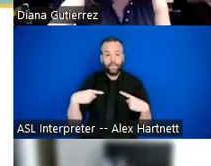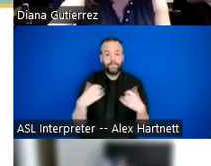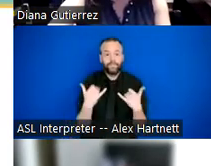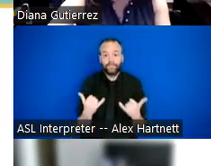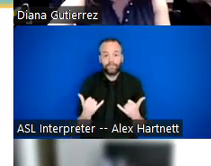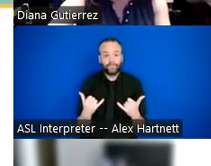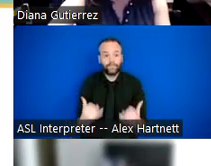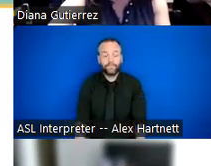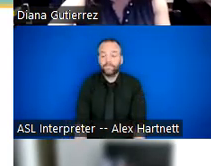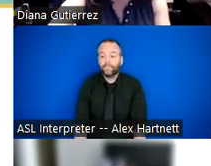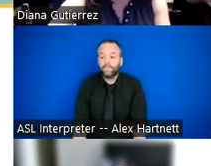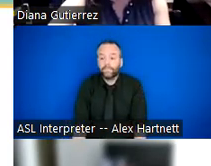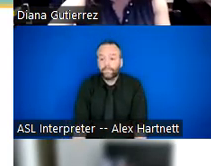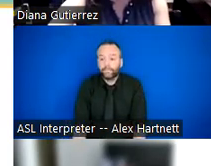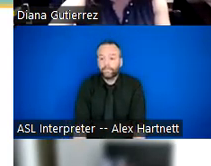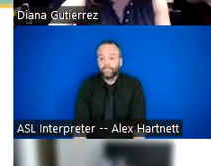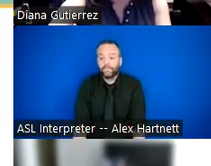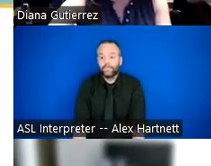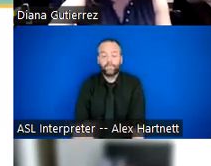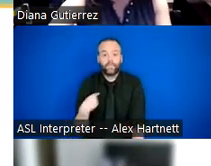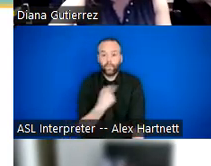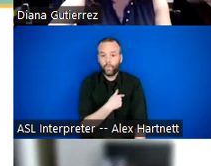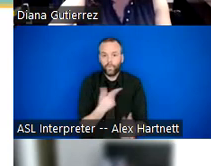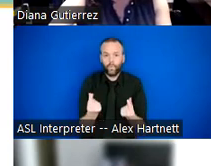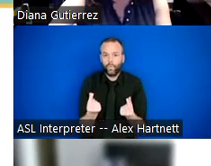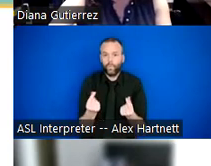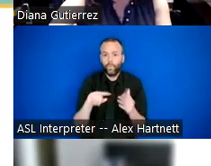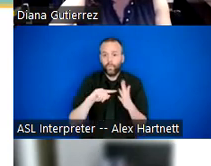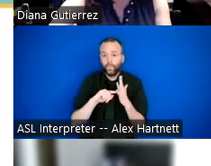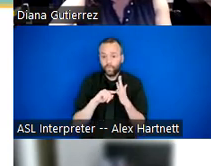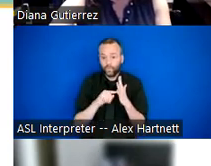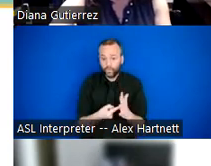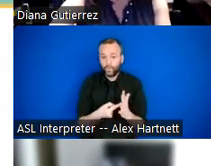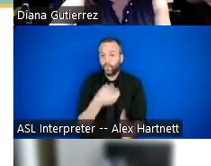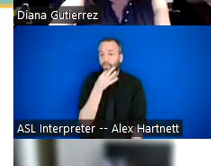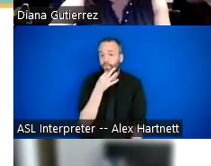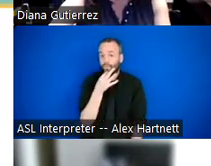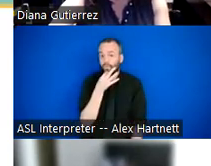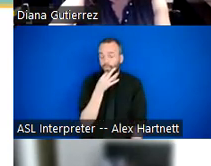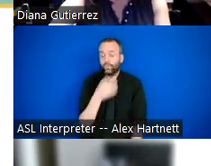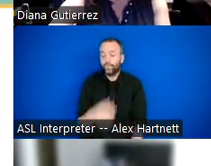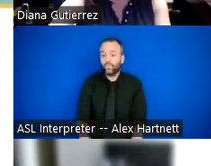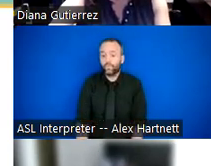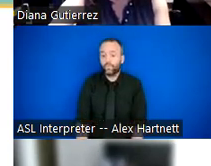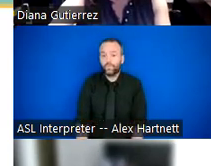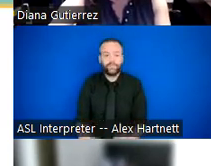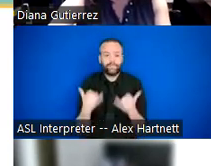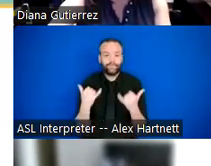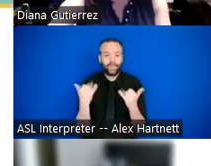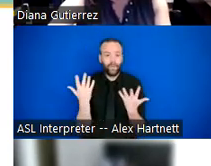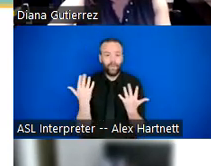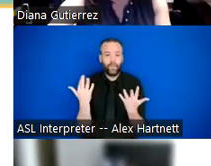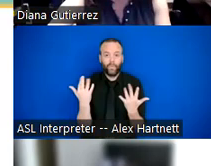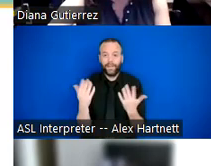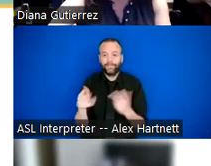meeting. We are going to start our meeting in just a moment here. We're going to let everyone get